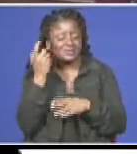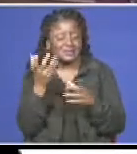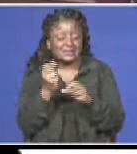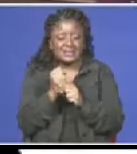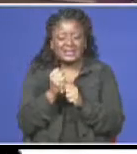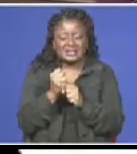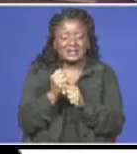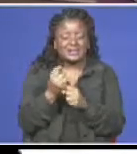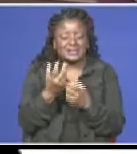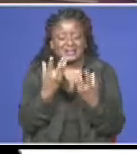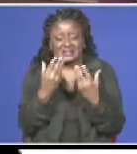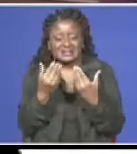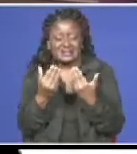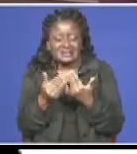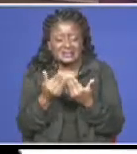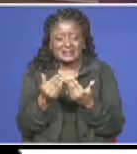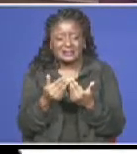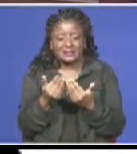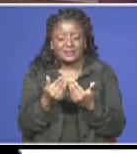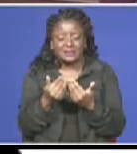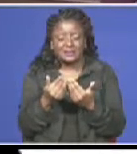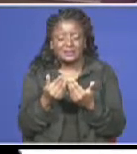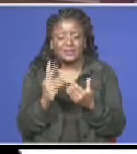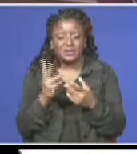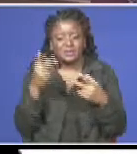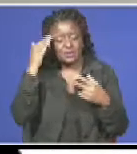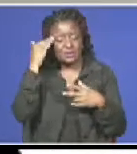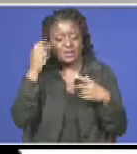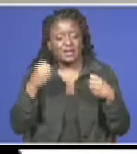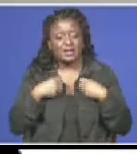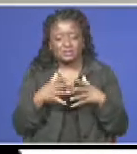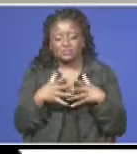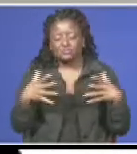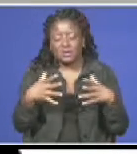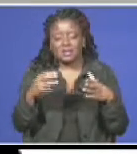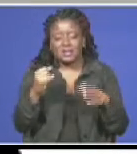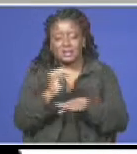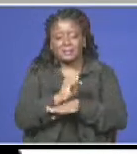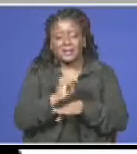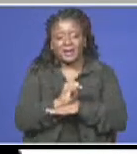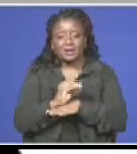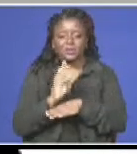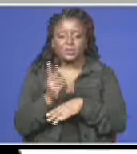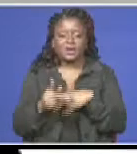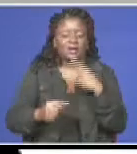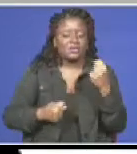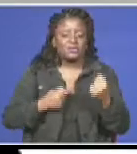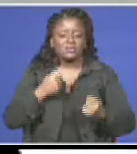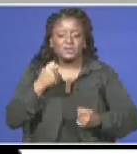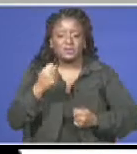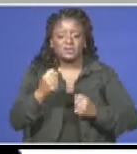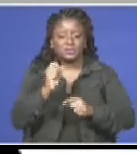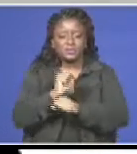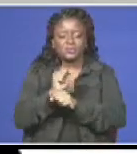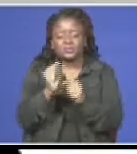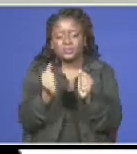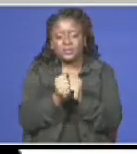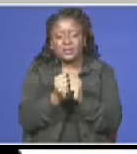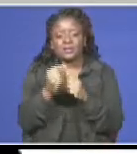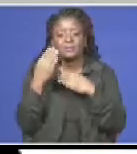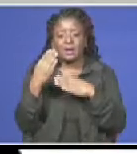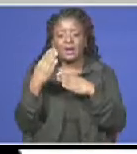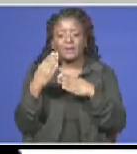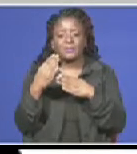that it has a tremendous impact on our community. We are thrilled to be partnering with Bahamas Striping